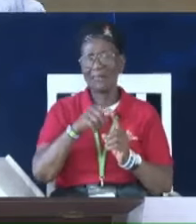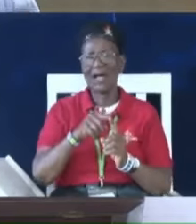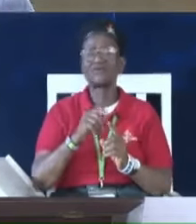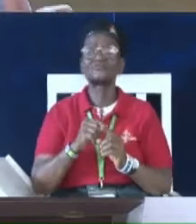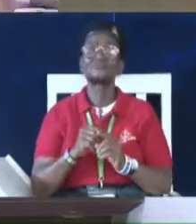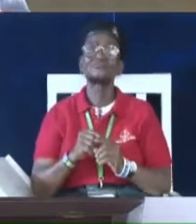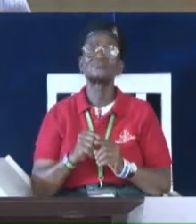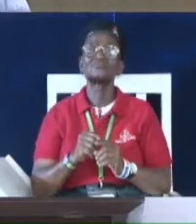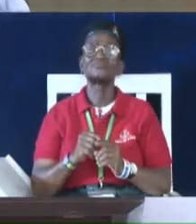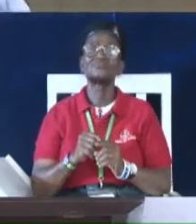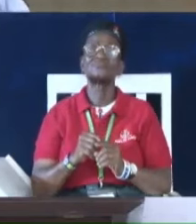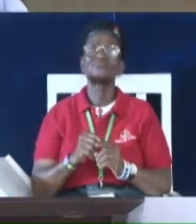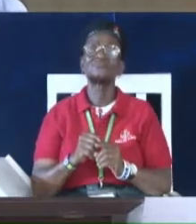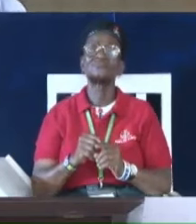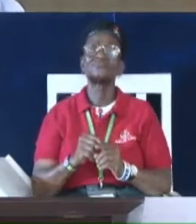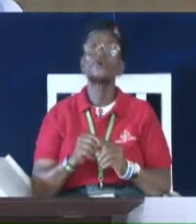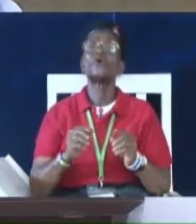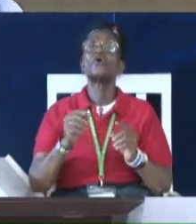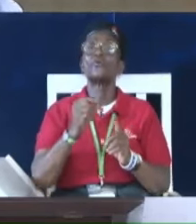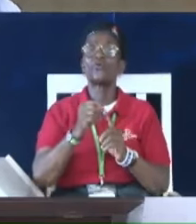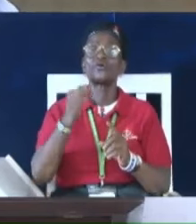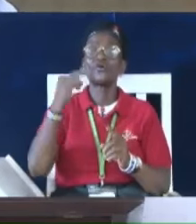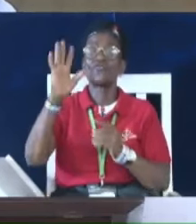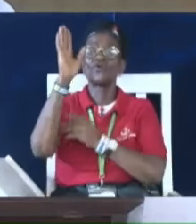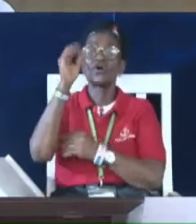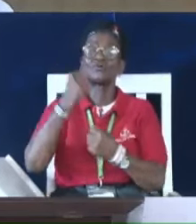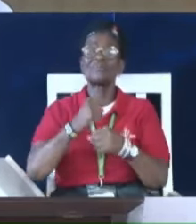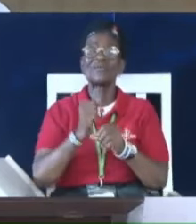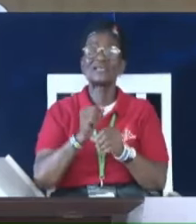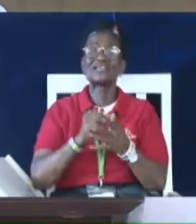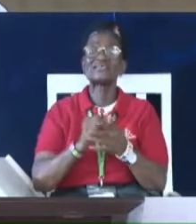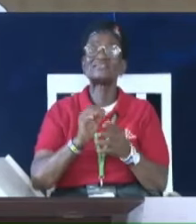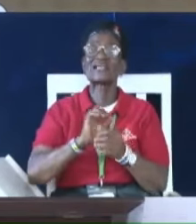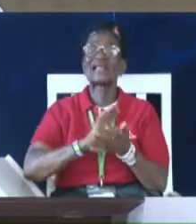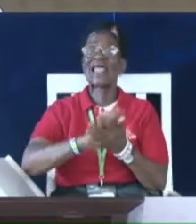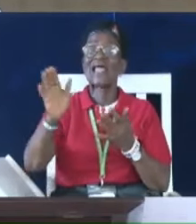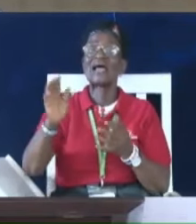But the word of God made it clear, Psalm 30 verse 5,